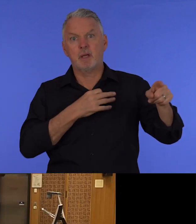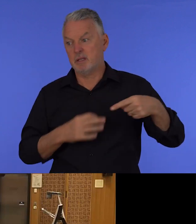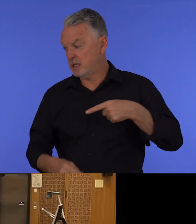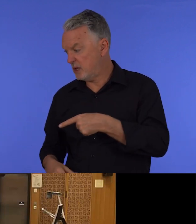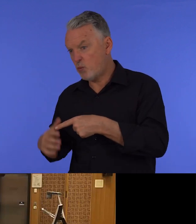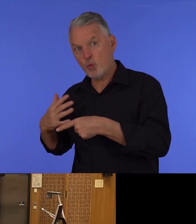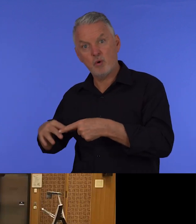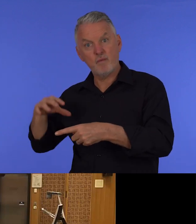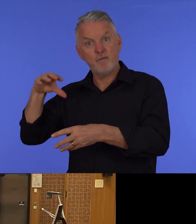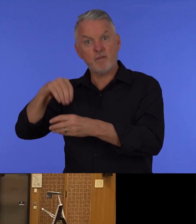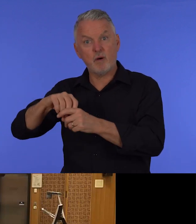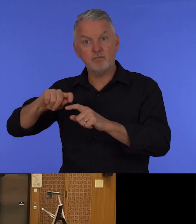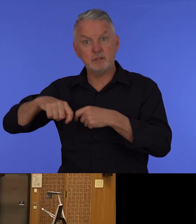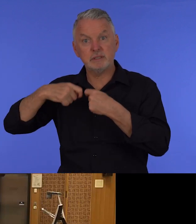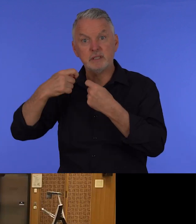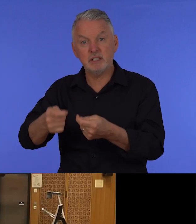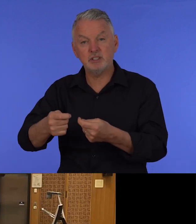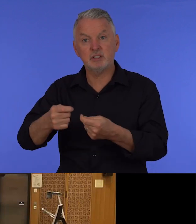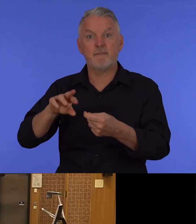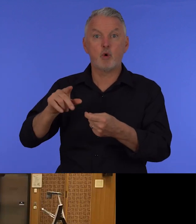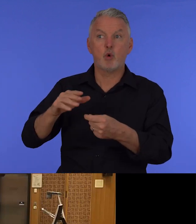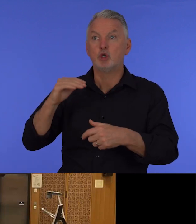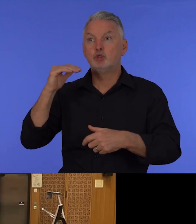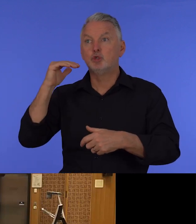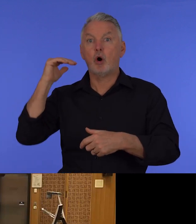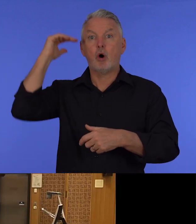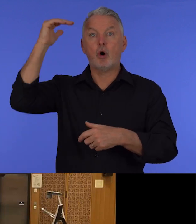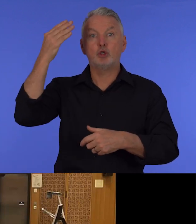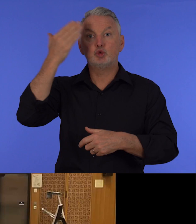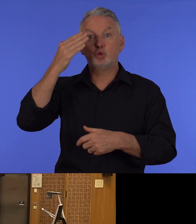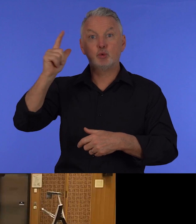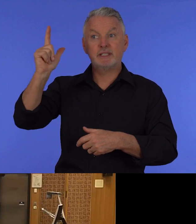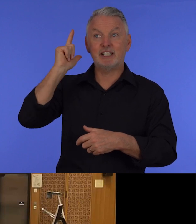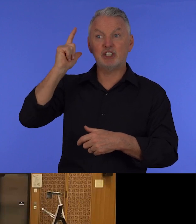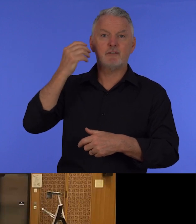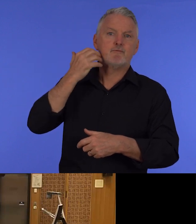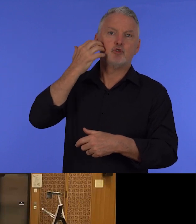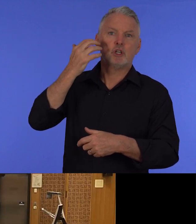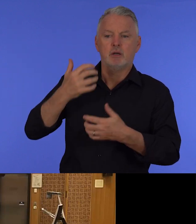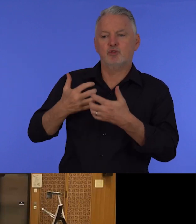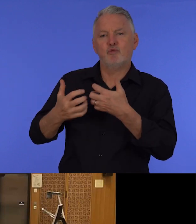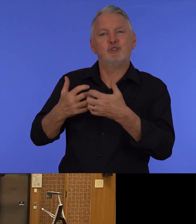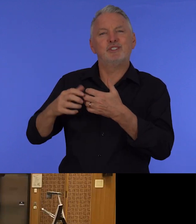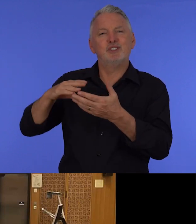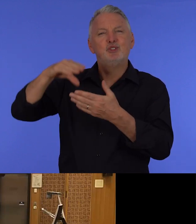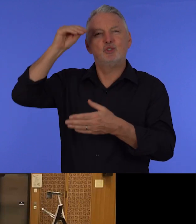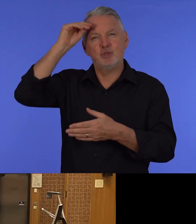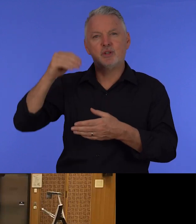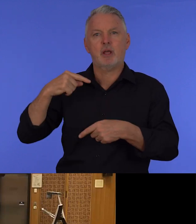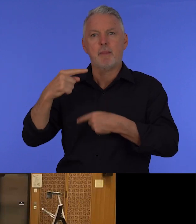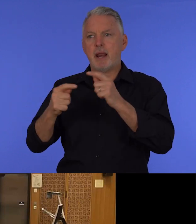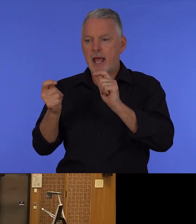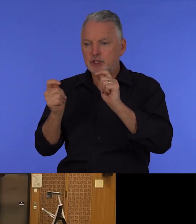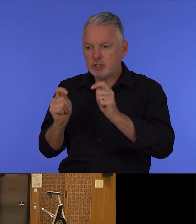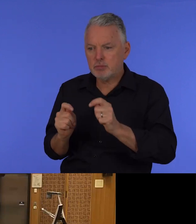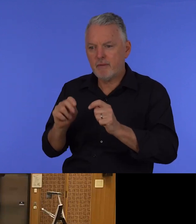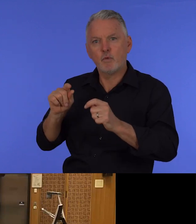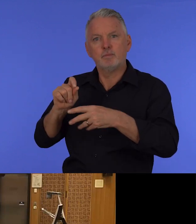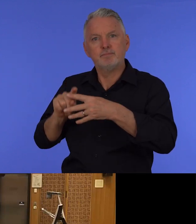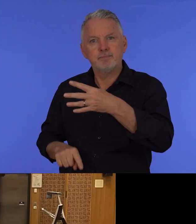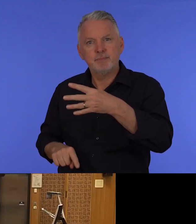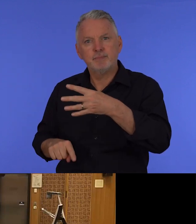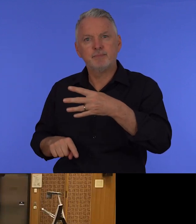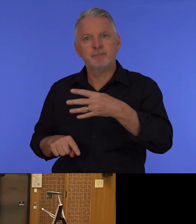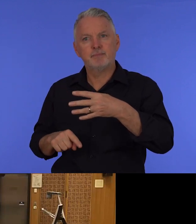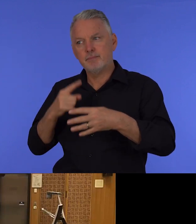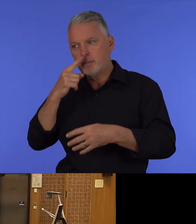doing at Scouts, and she said, well, would Will like to do a presentation for our student high school teachers, our pre-service high school